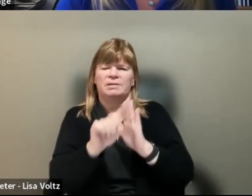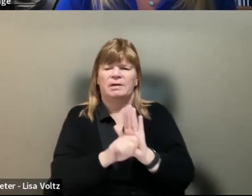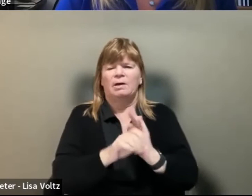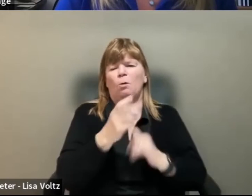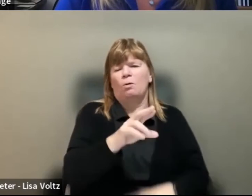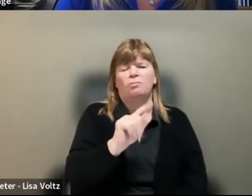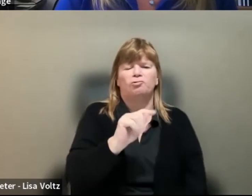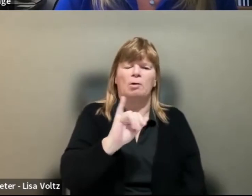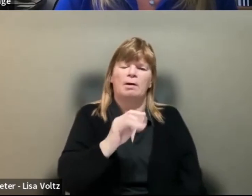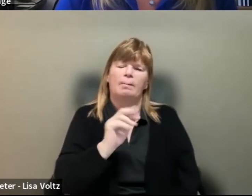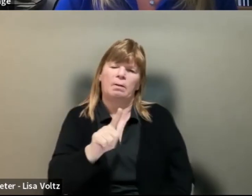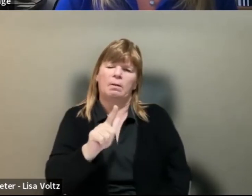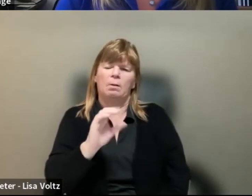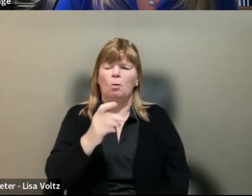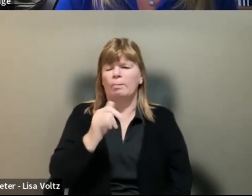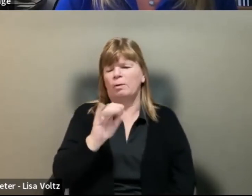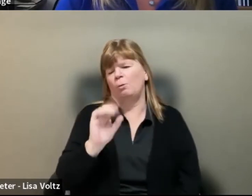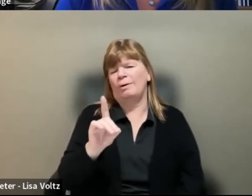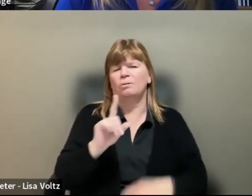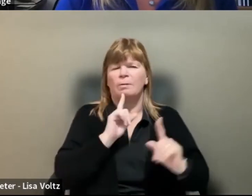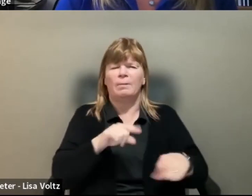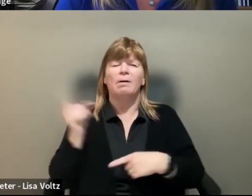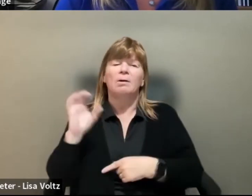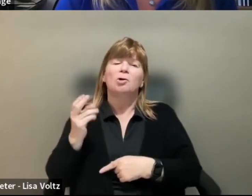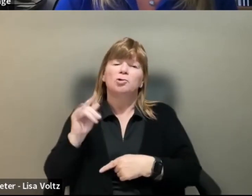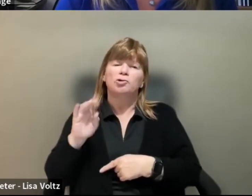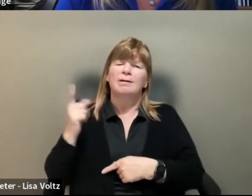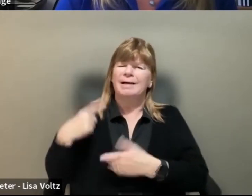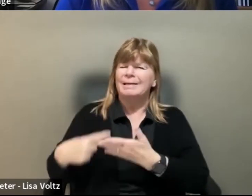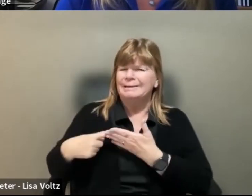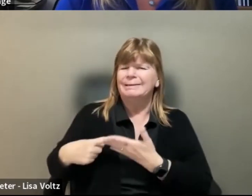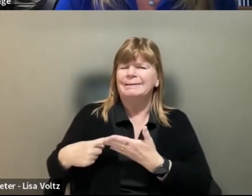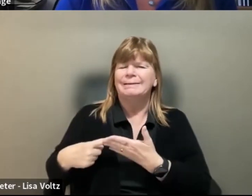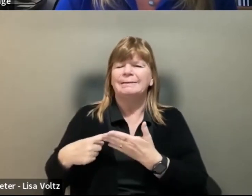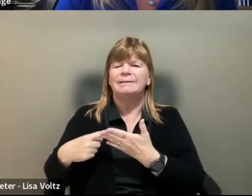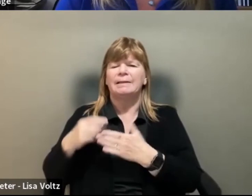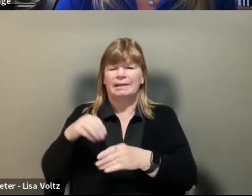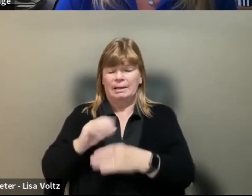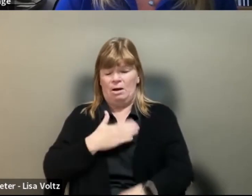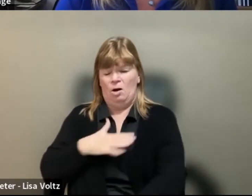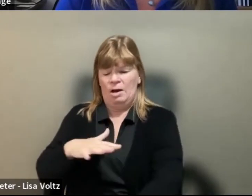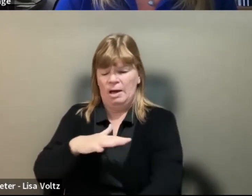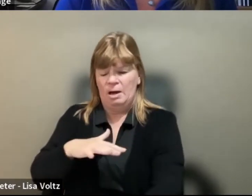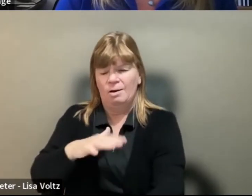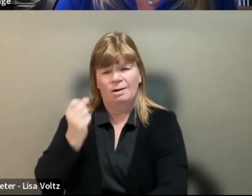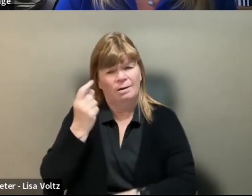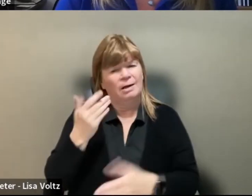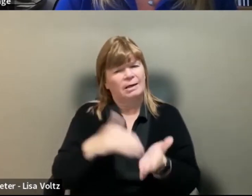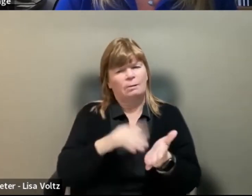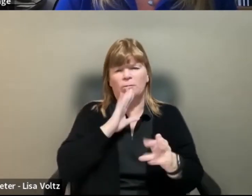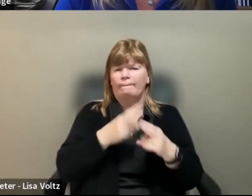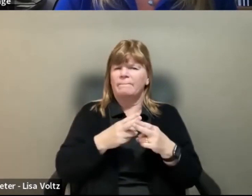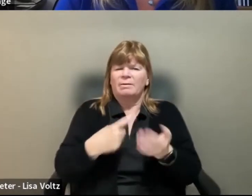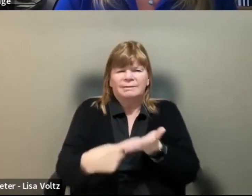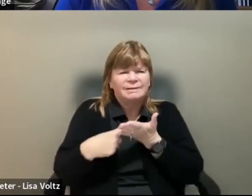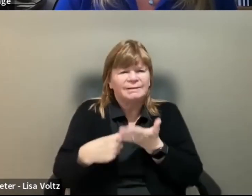SOAR. And when Charlie and I talked, he is in our region in particular, and again, this goes back to conversations and being able to connect